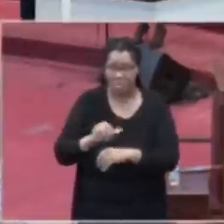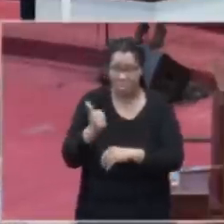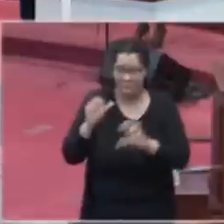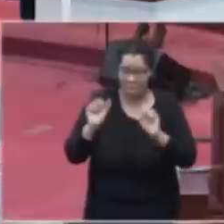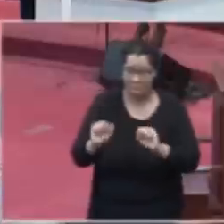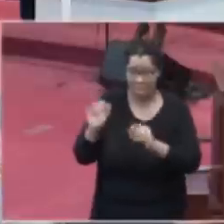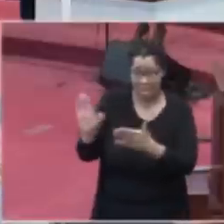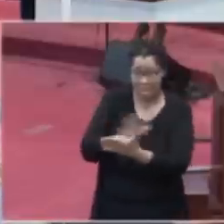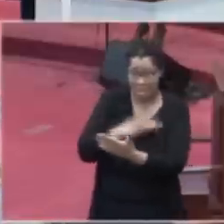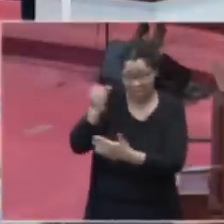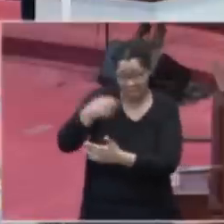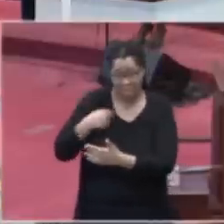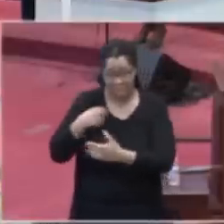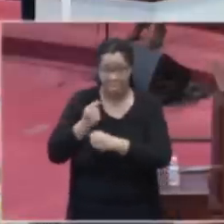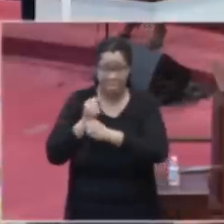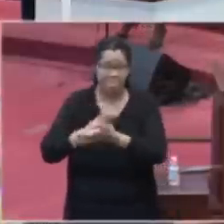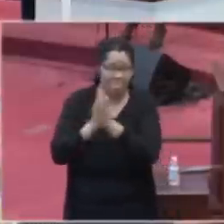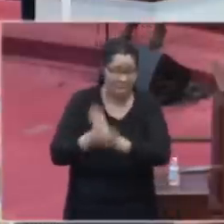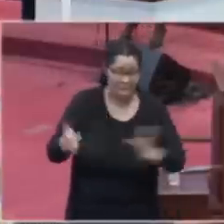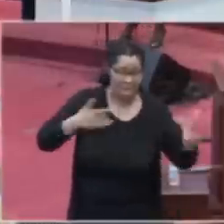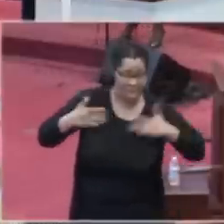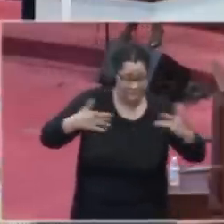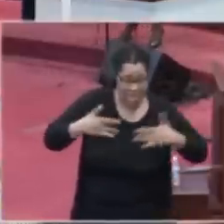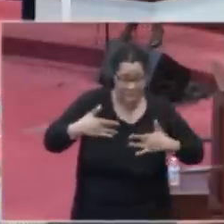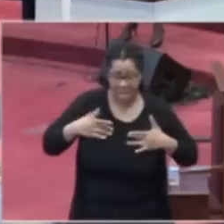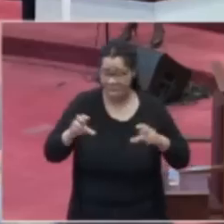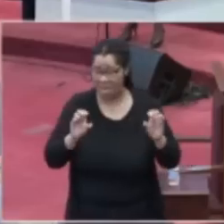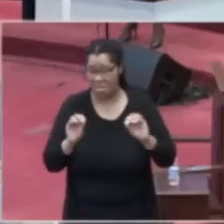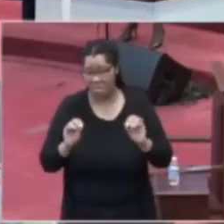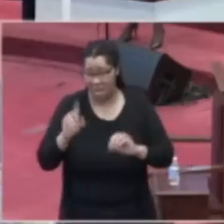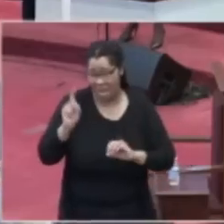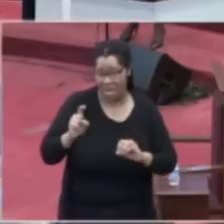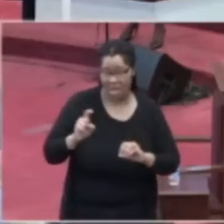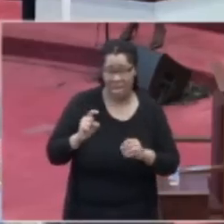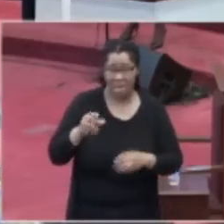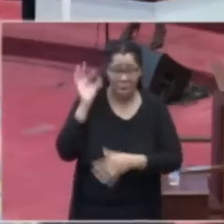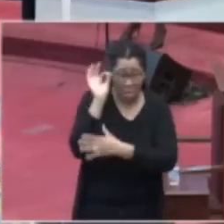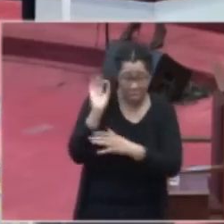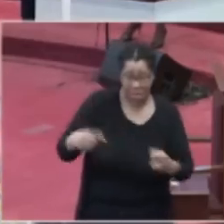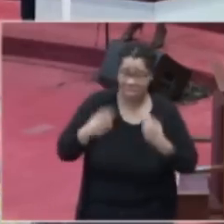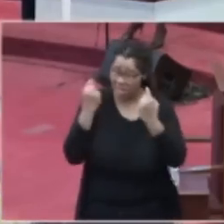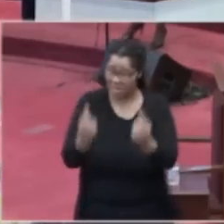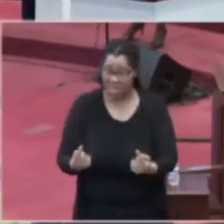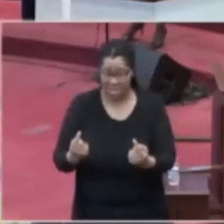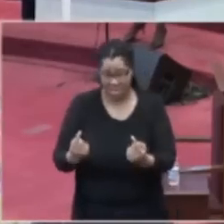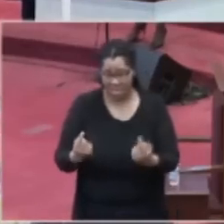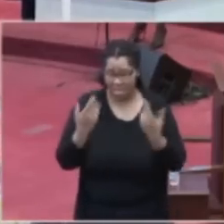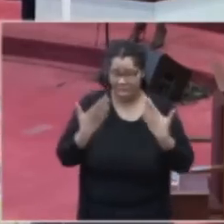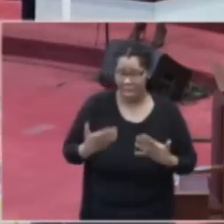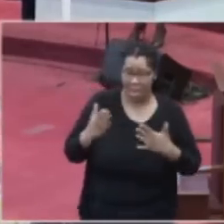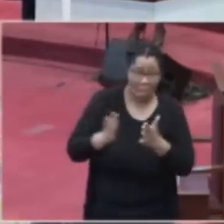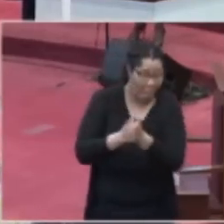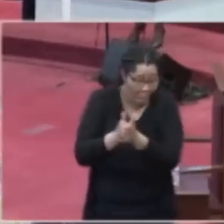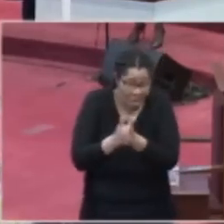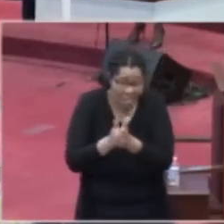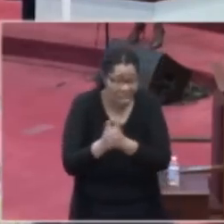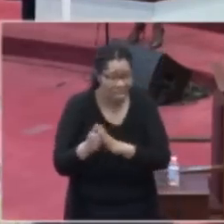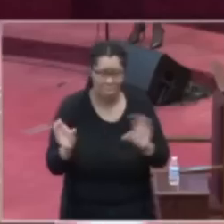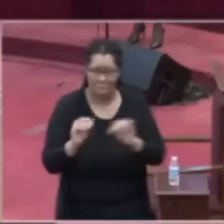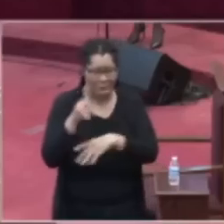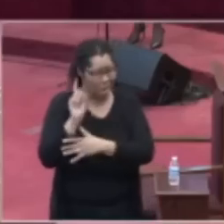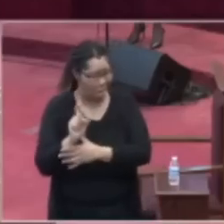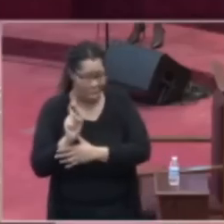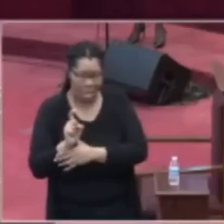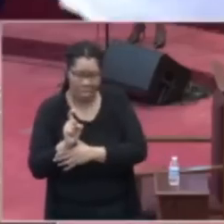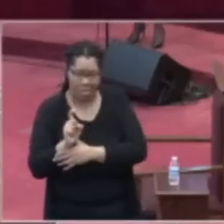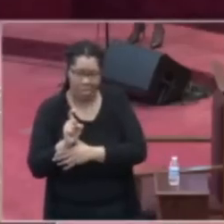sing me excited, and nobody has to preach me motivated. Nobody